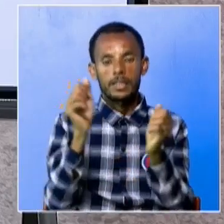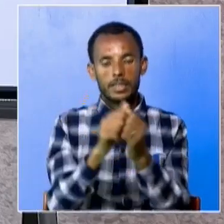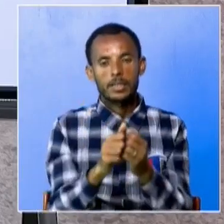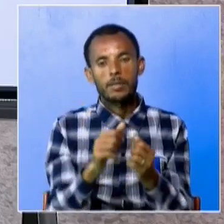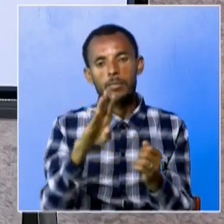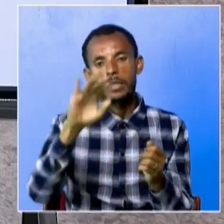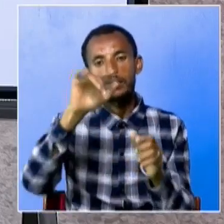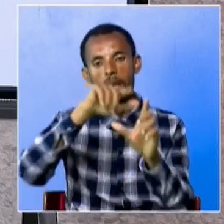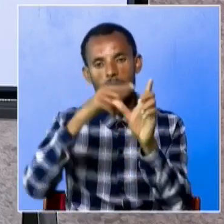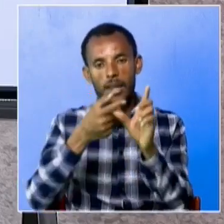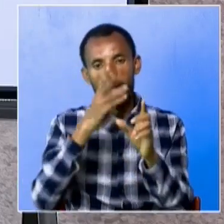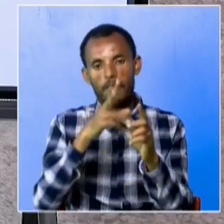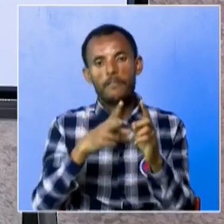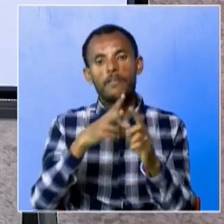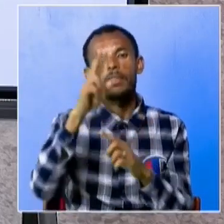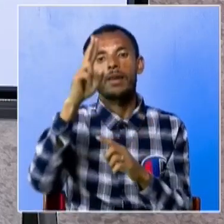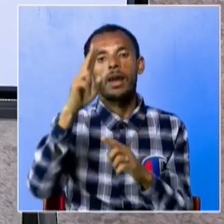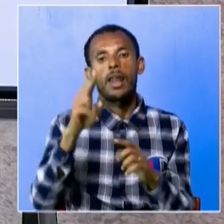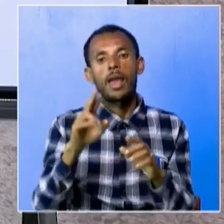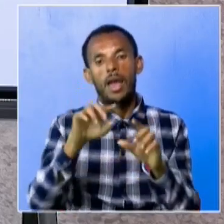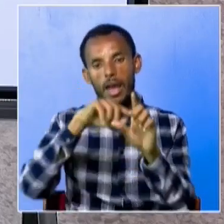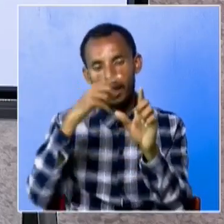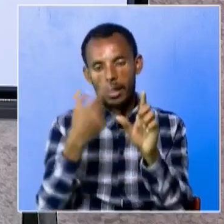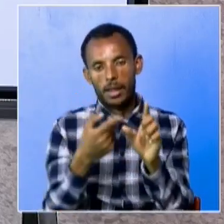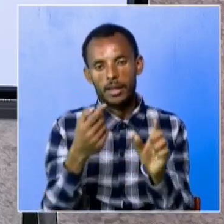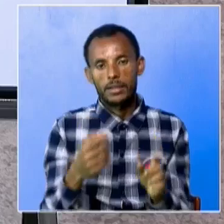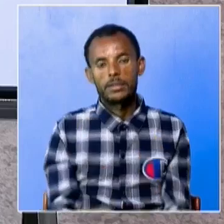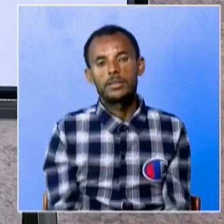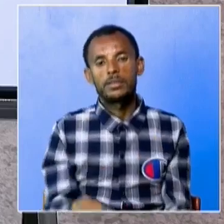and the vertical angle, okay? So